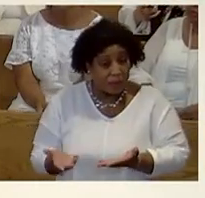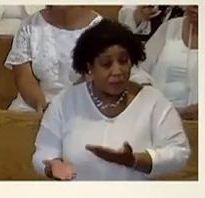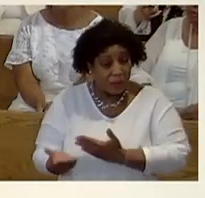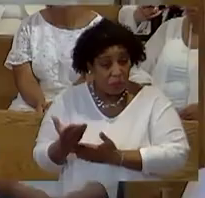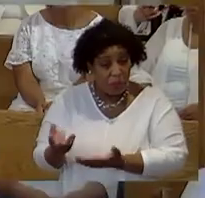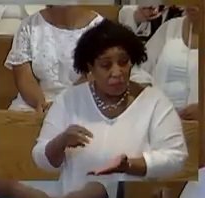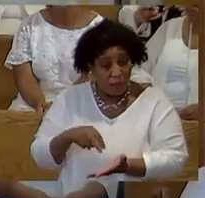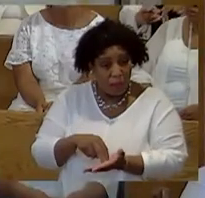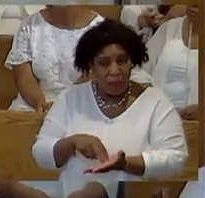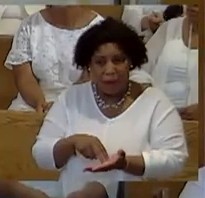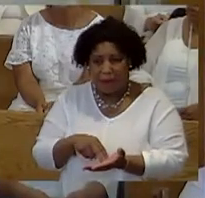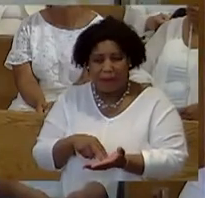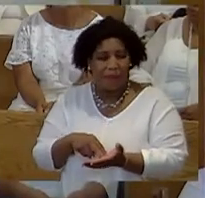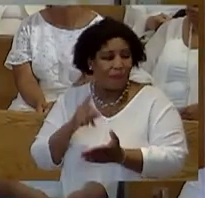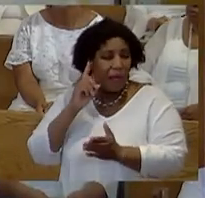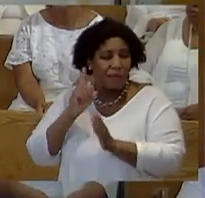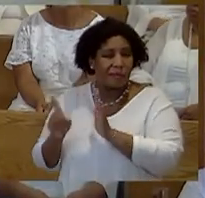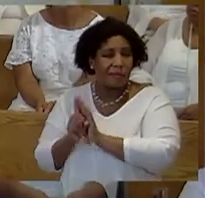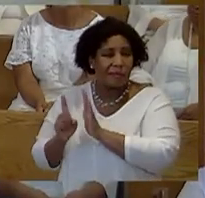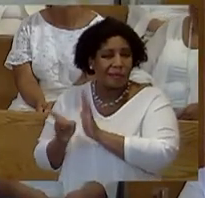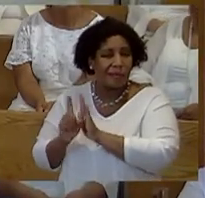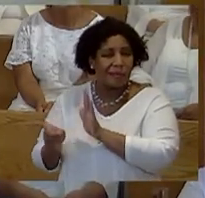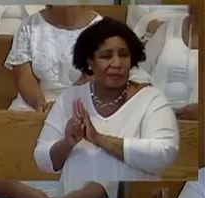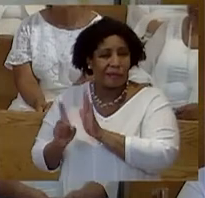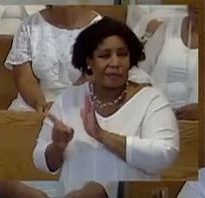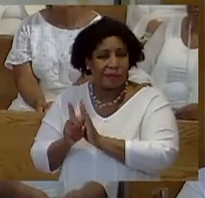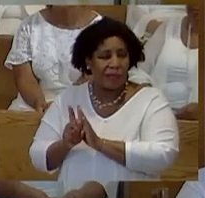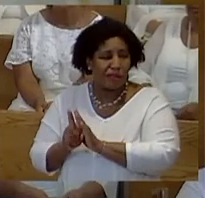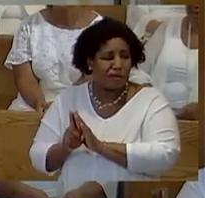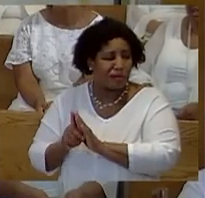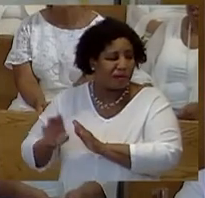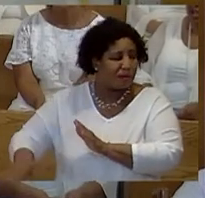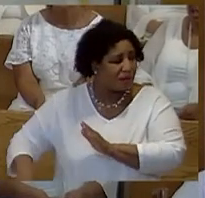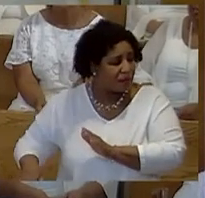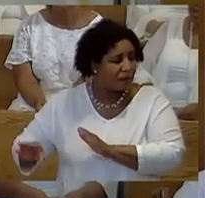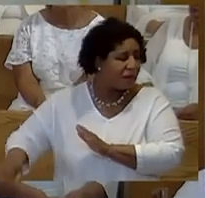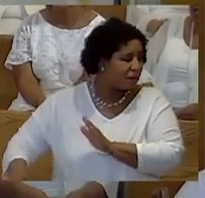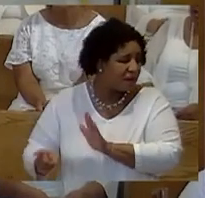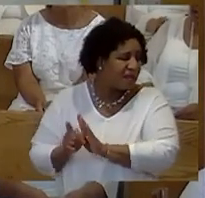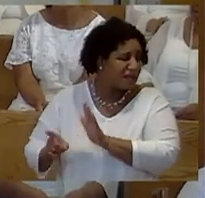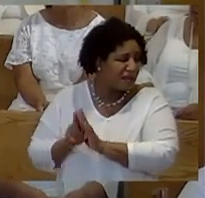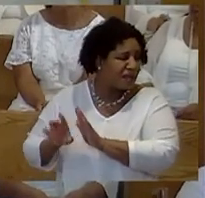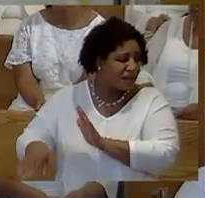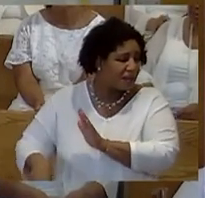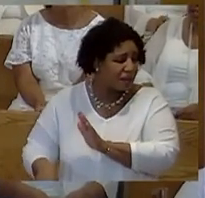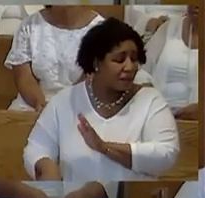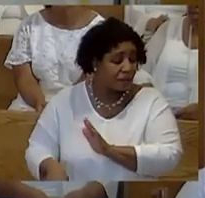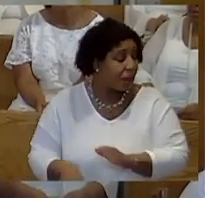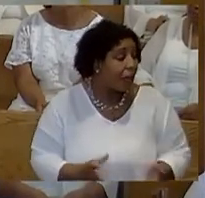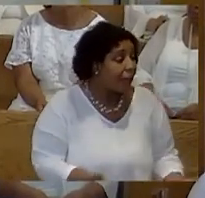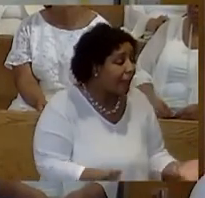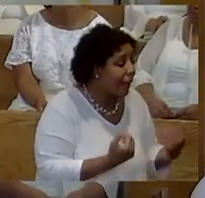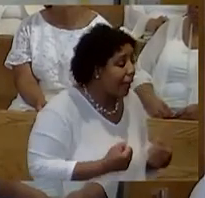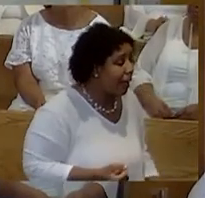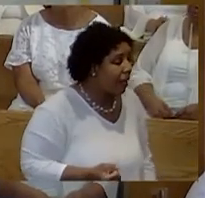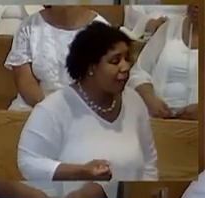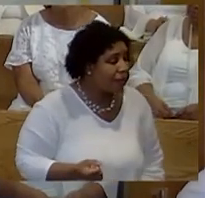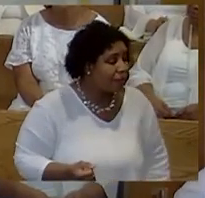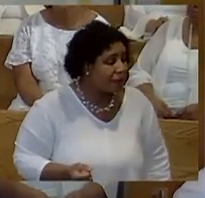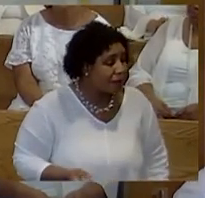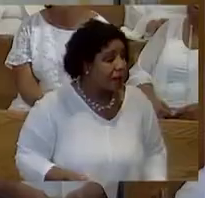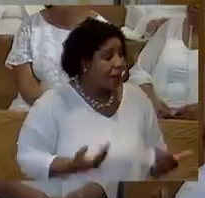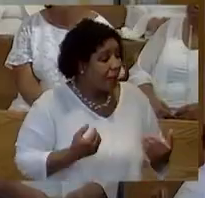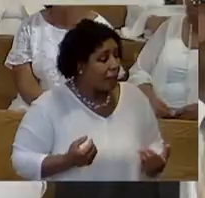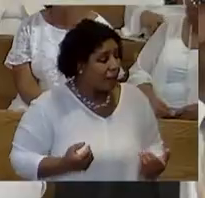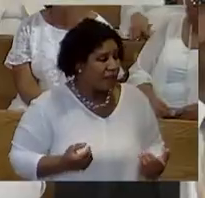morning, I heard the alarm clock, but I didn't awake because the alarm clock said, get up. But I heard a